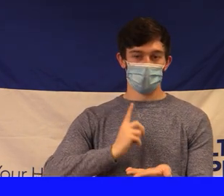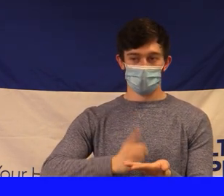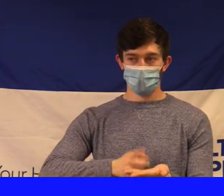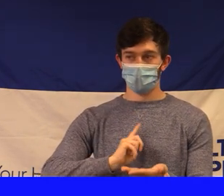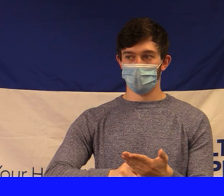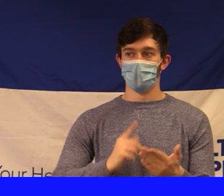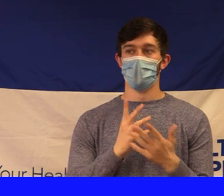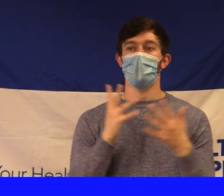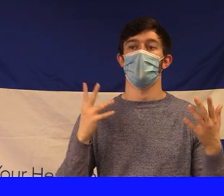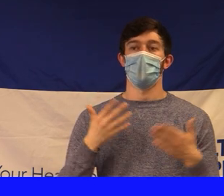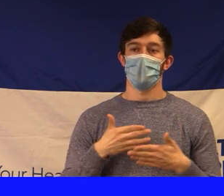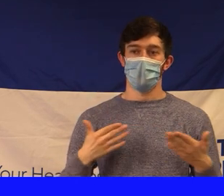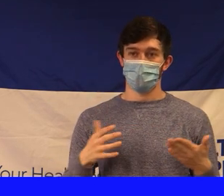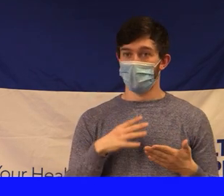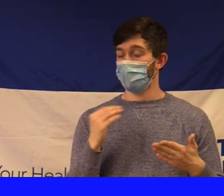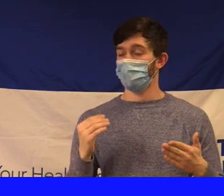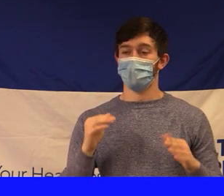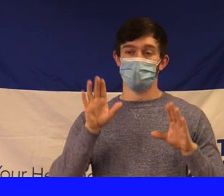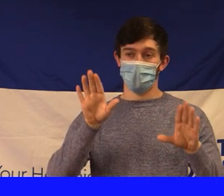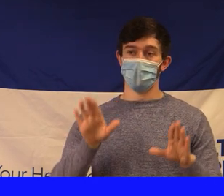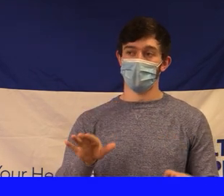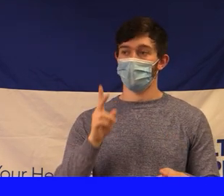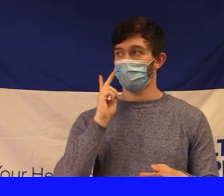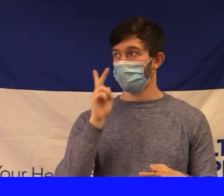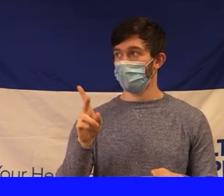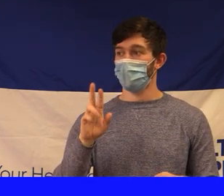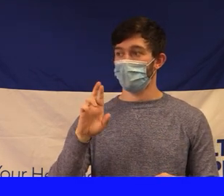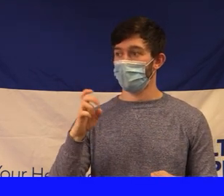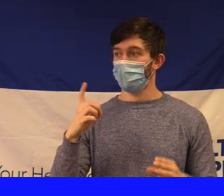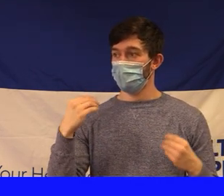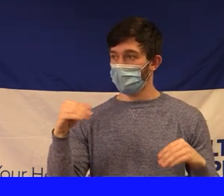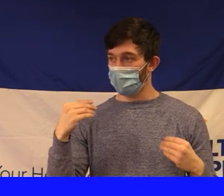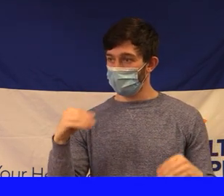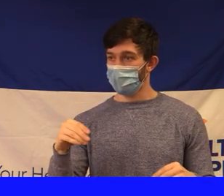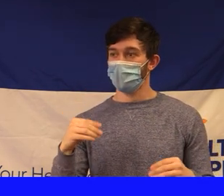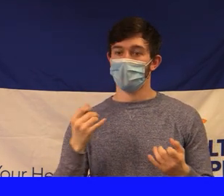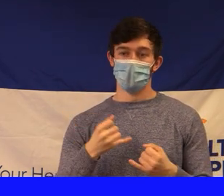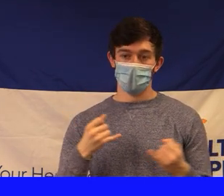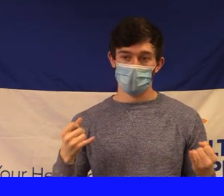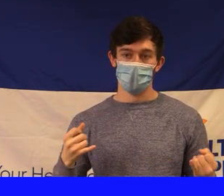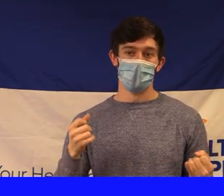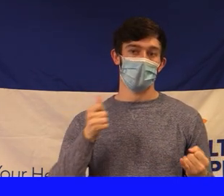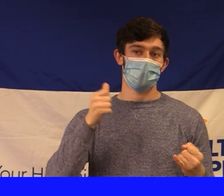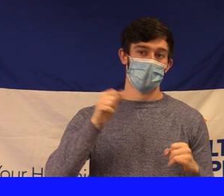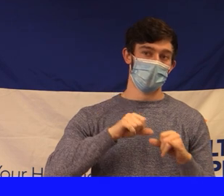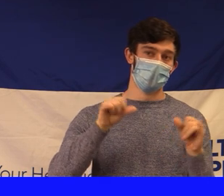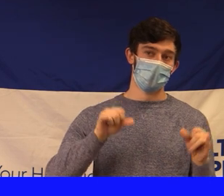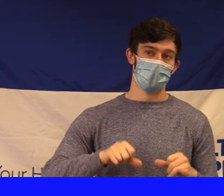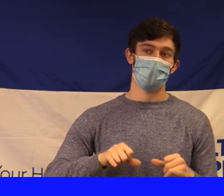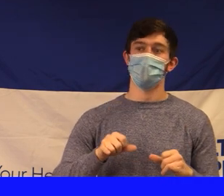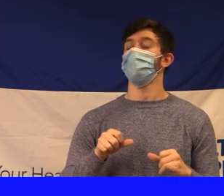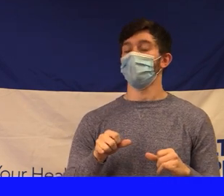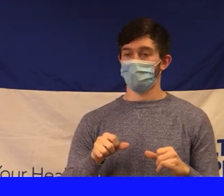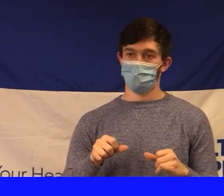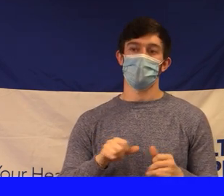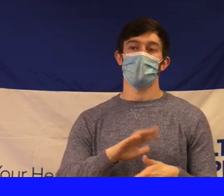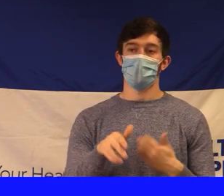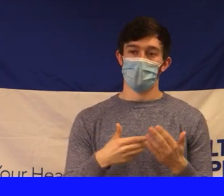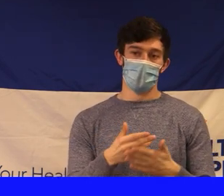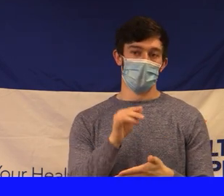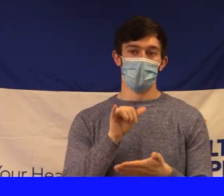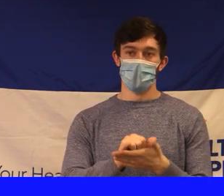see after the pharmacy inventory and now the transport system, obviously, we've talked about